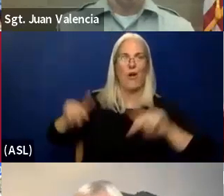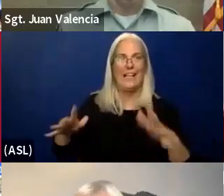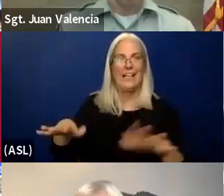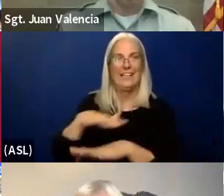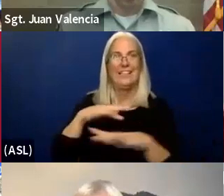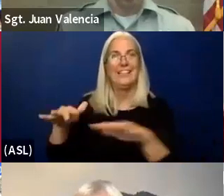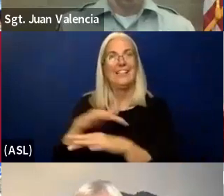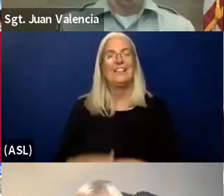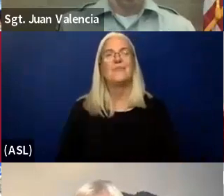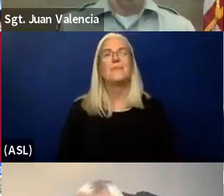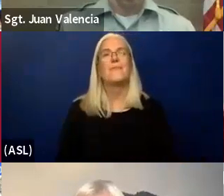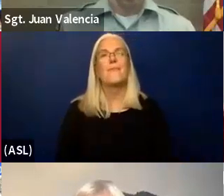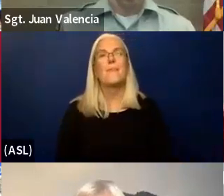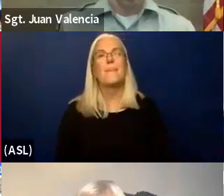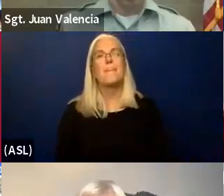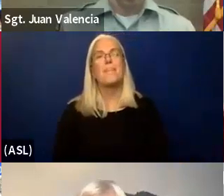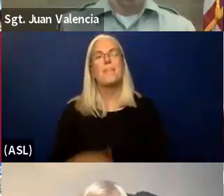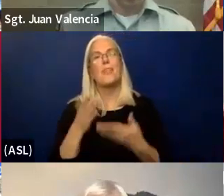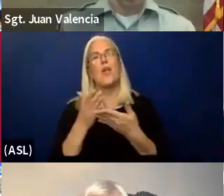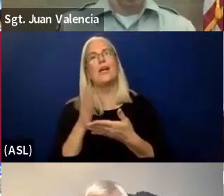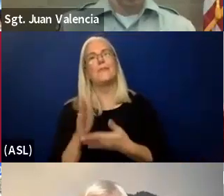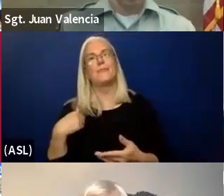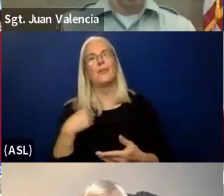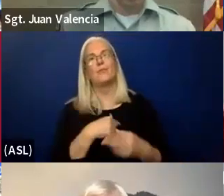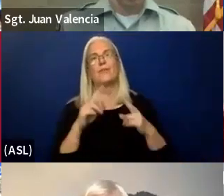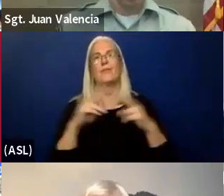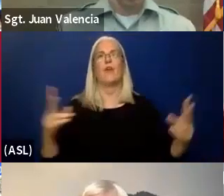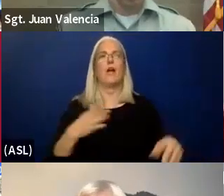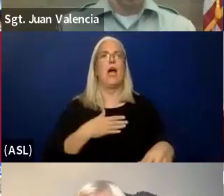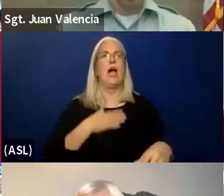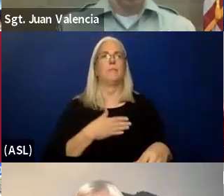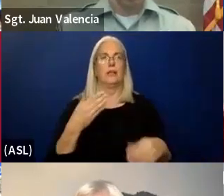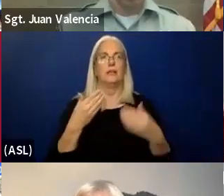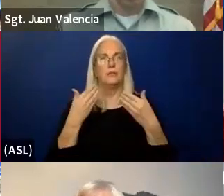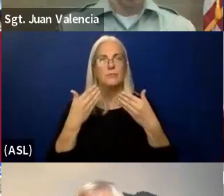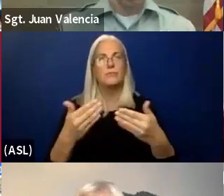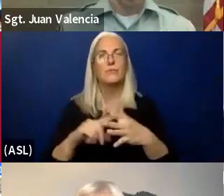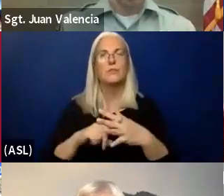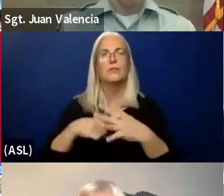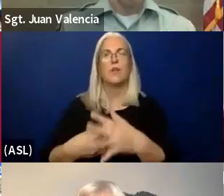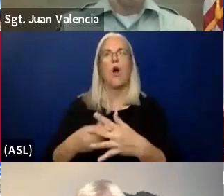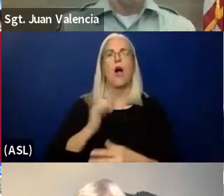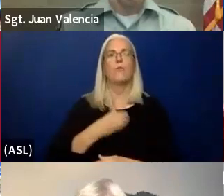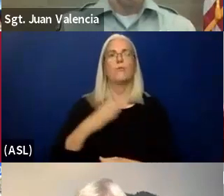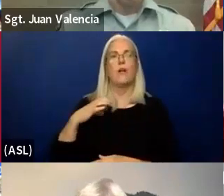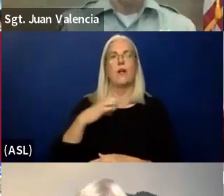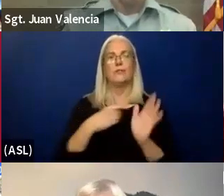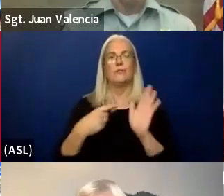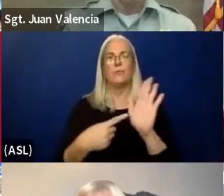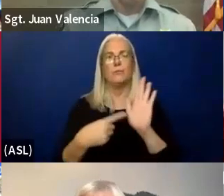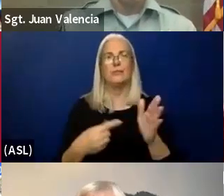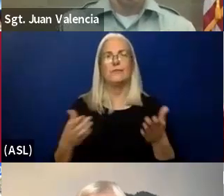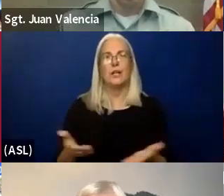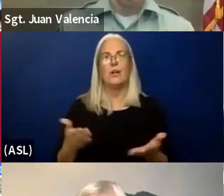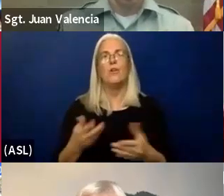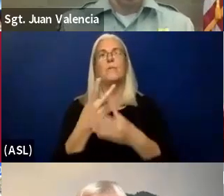Okay, we are very pleased to have with both of our congressional representatives with us today, both Congressman Mike